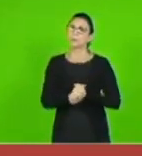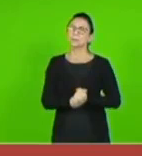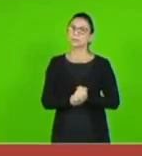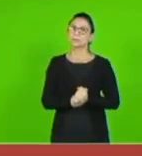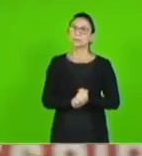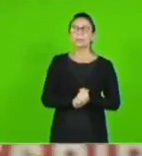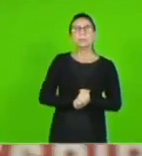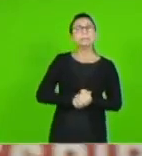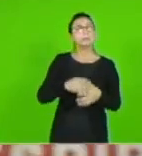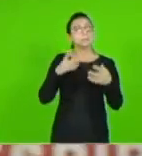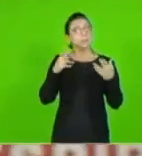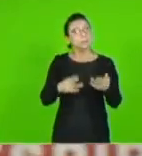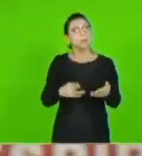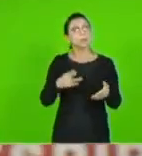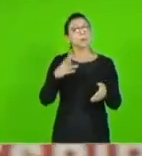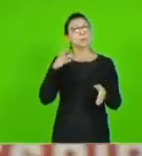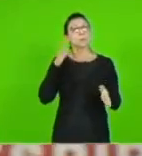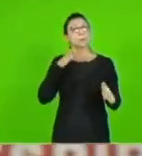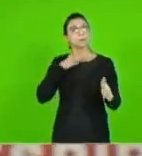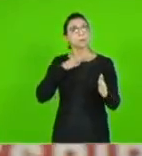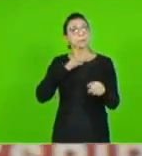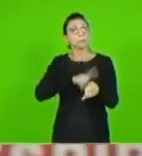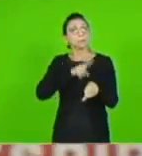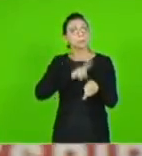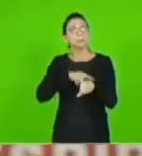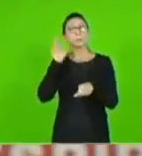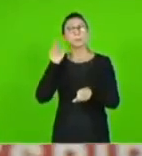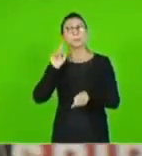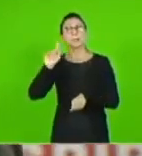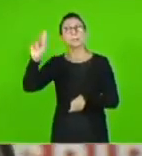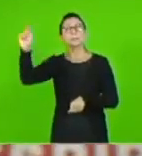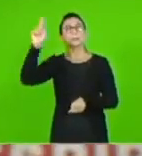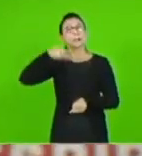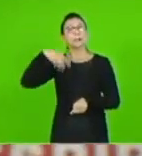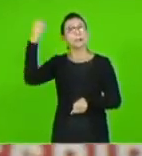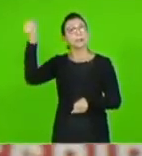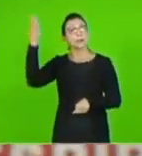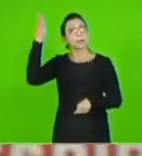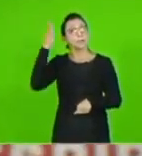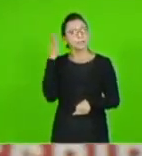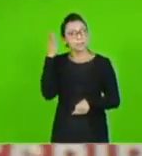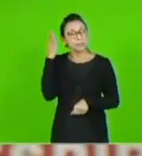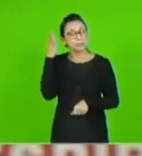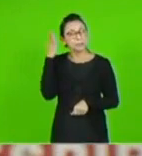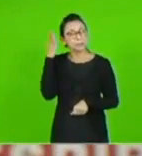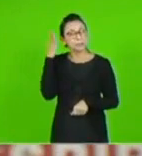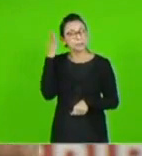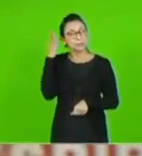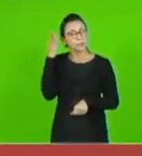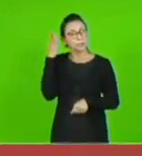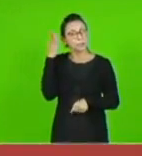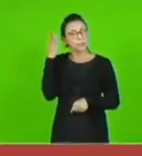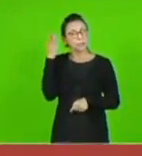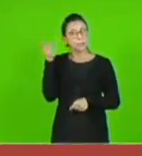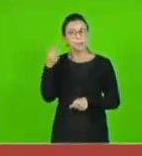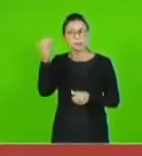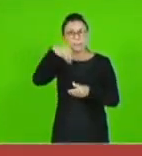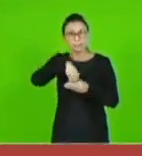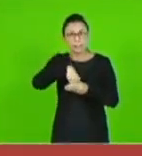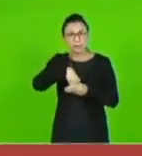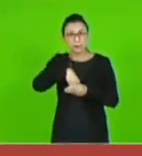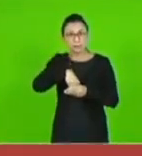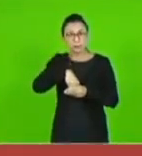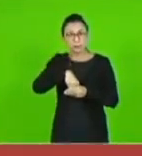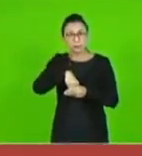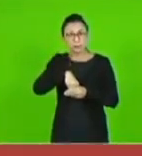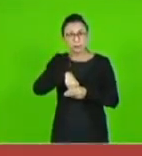this time. This is the time that the Lord uses. It's the Lord that we use in the revelations. This